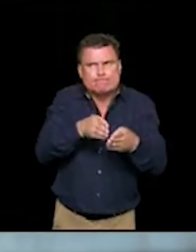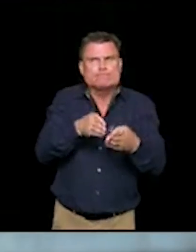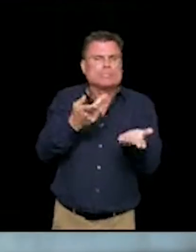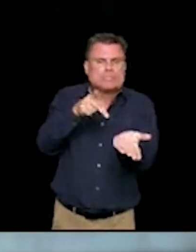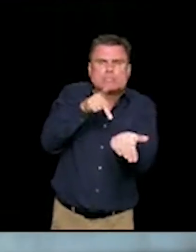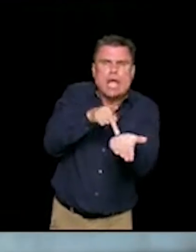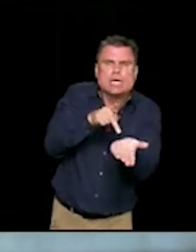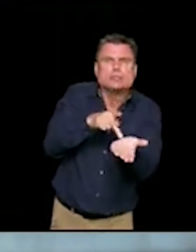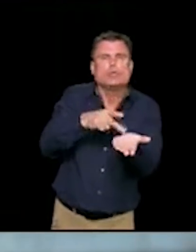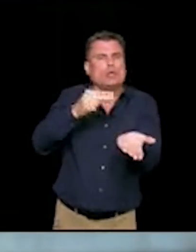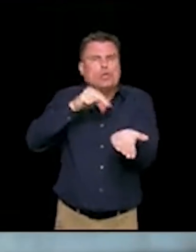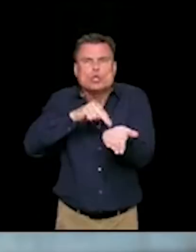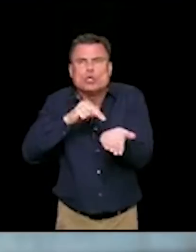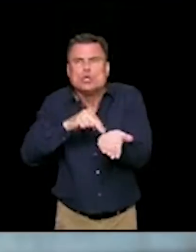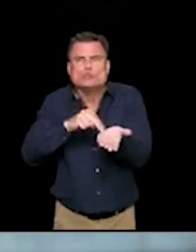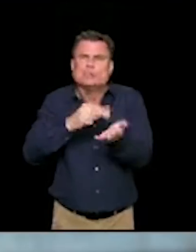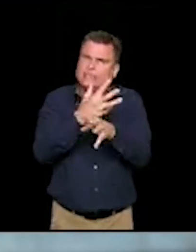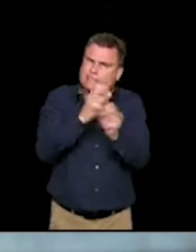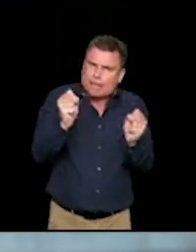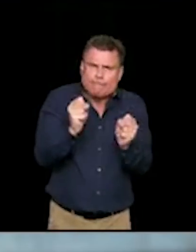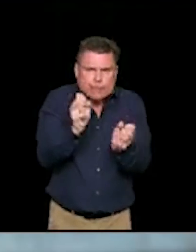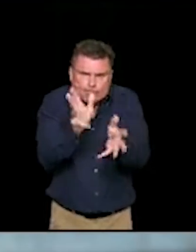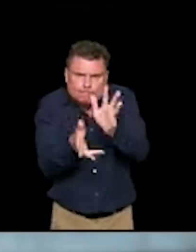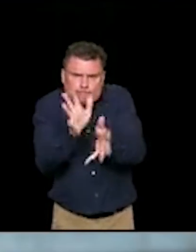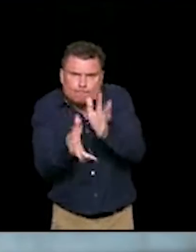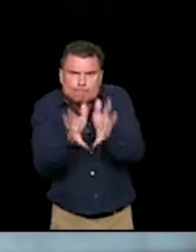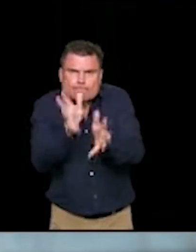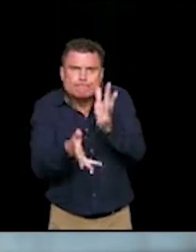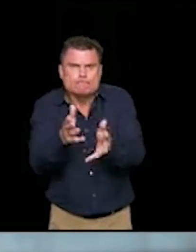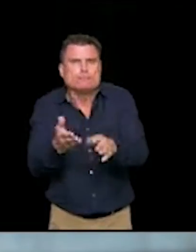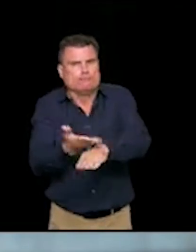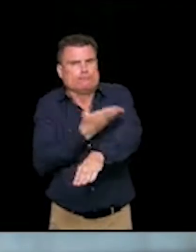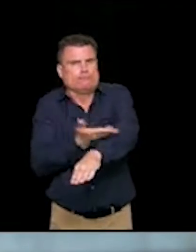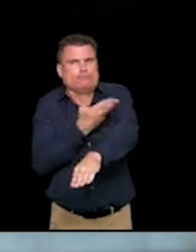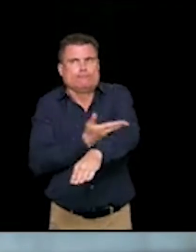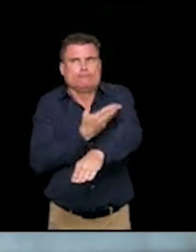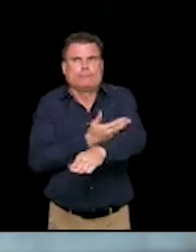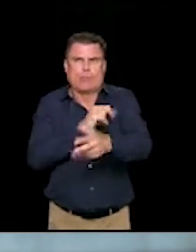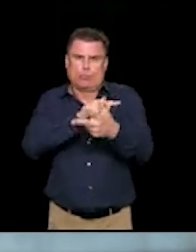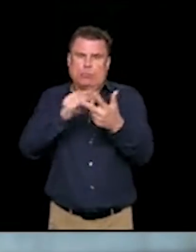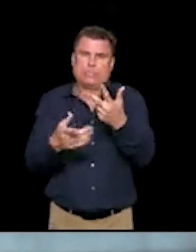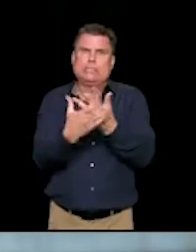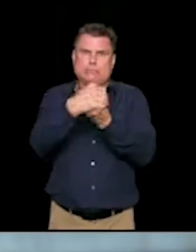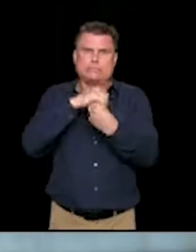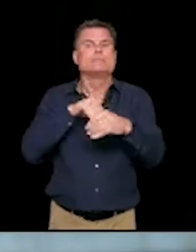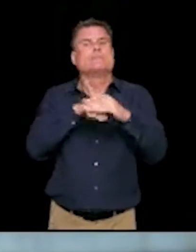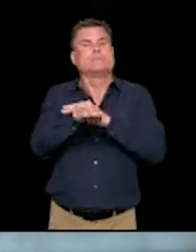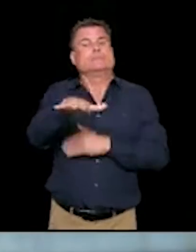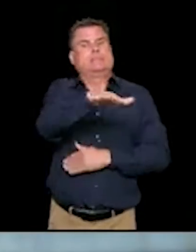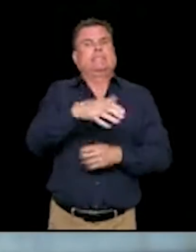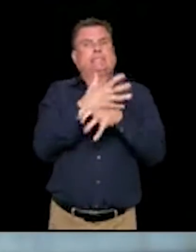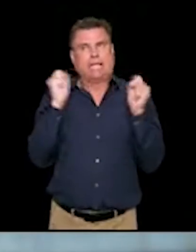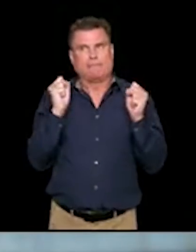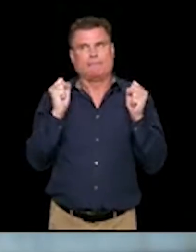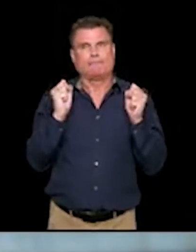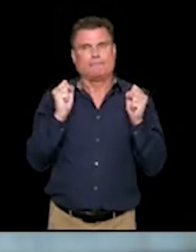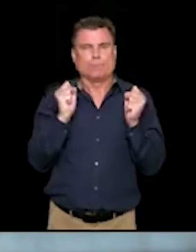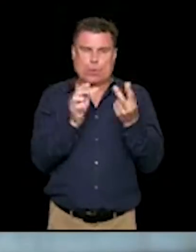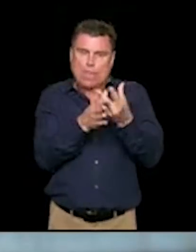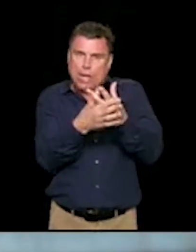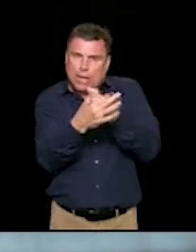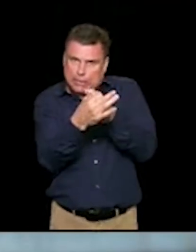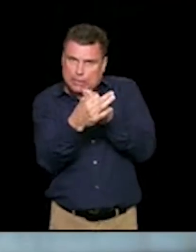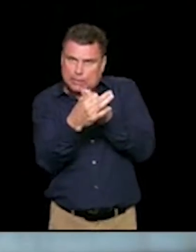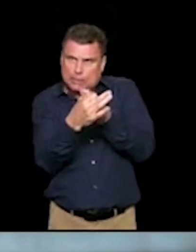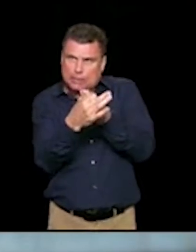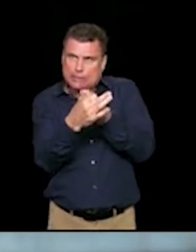24-hour psychiatric nursing care and support. But whatever the option is, it will be safe, it will be linked to a continuum